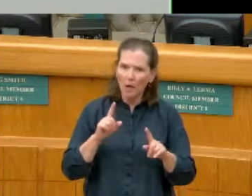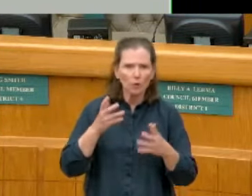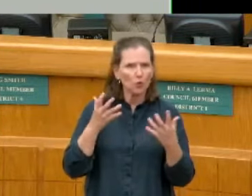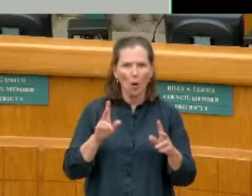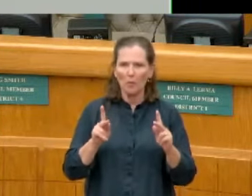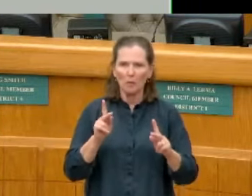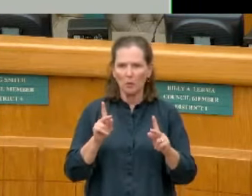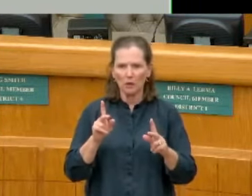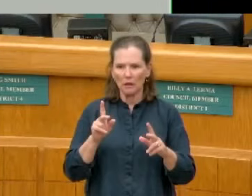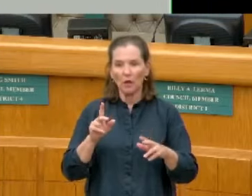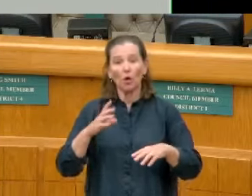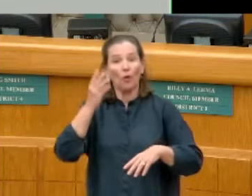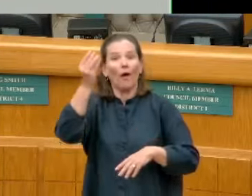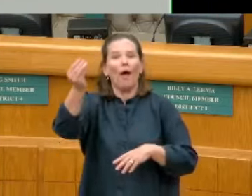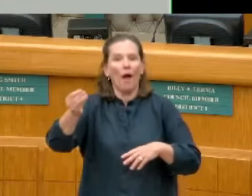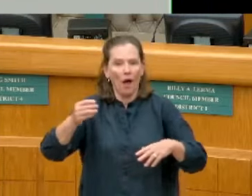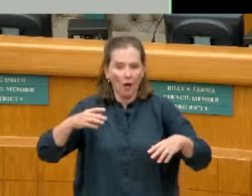slide.